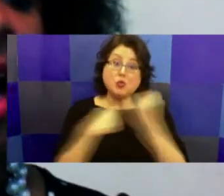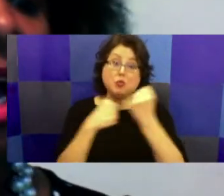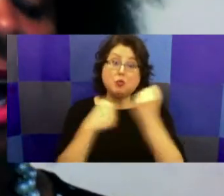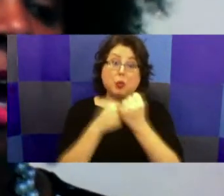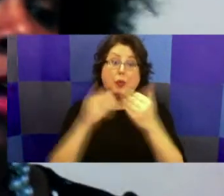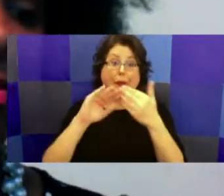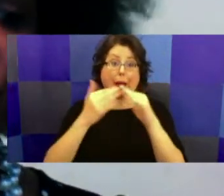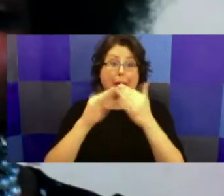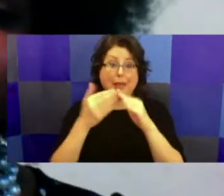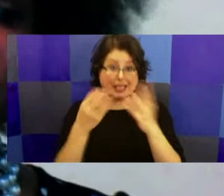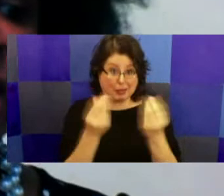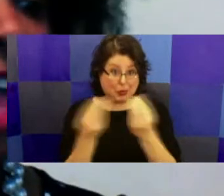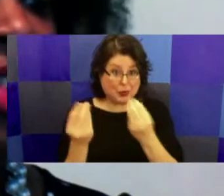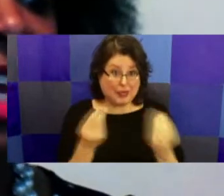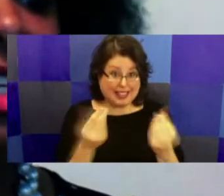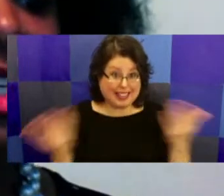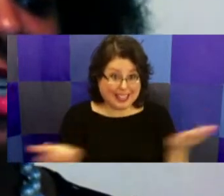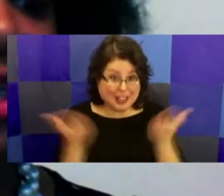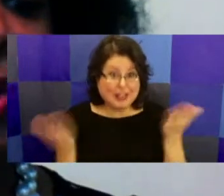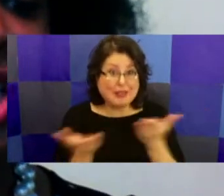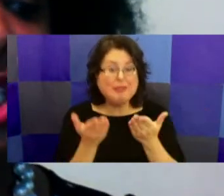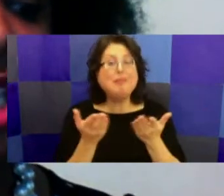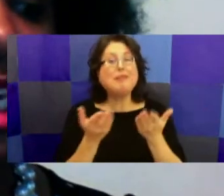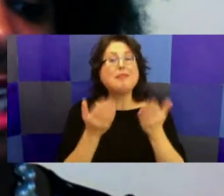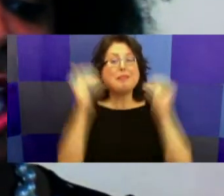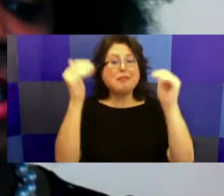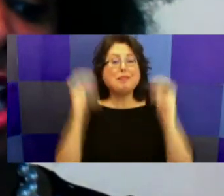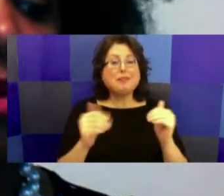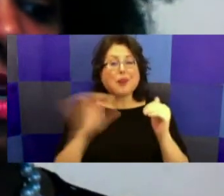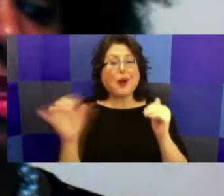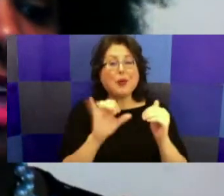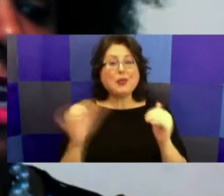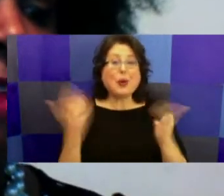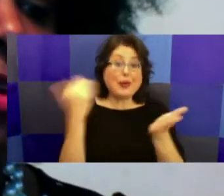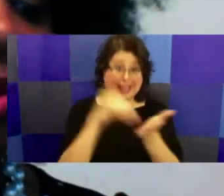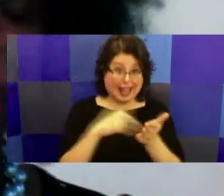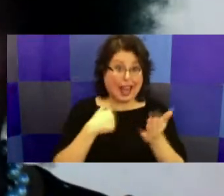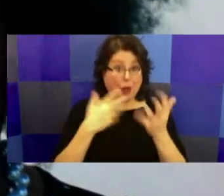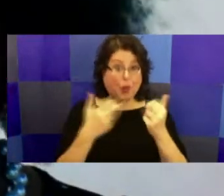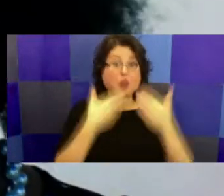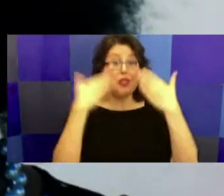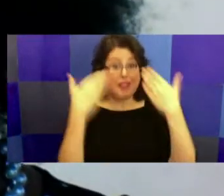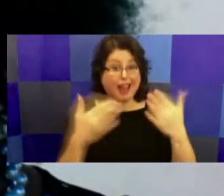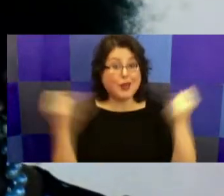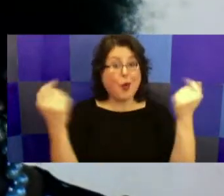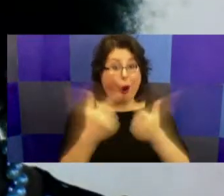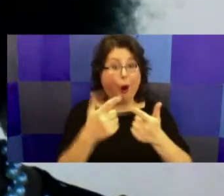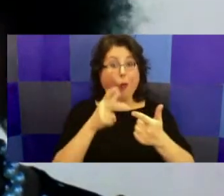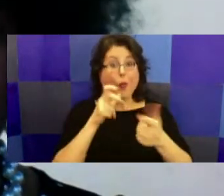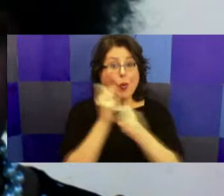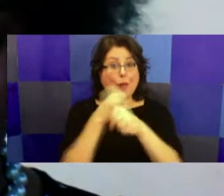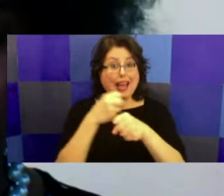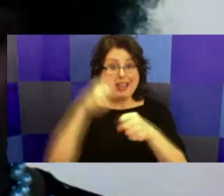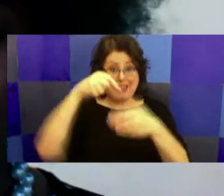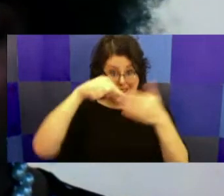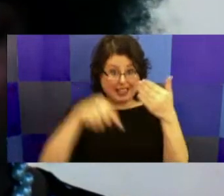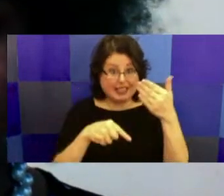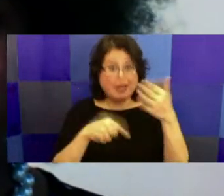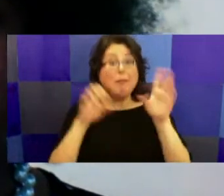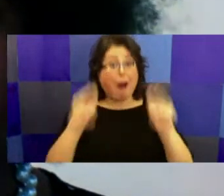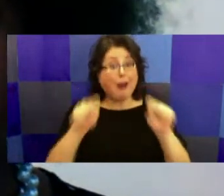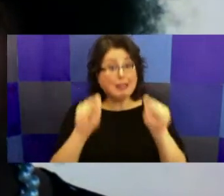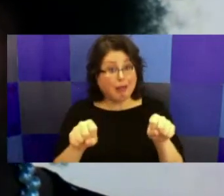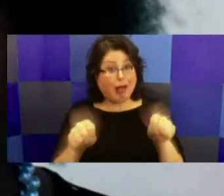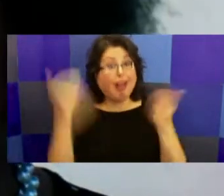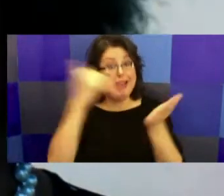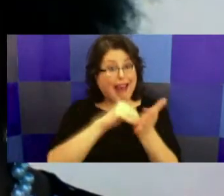community. And then, you know, just again, I want to thank everyone who has made all of this possible.